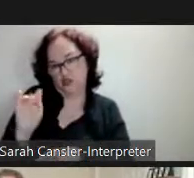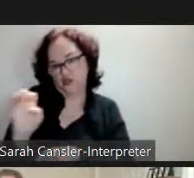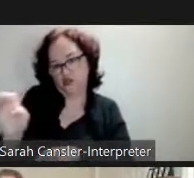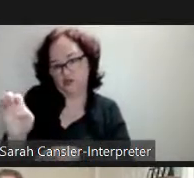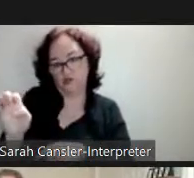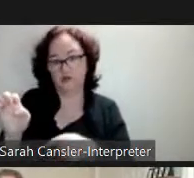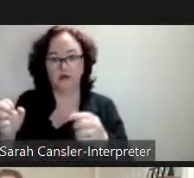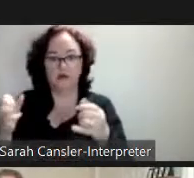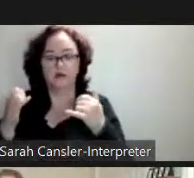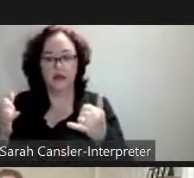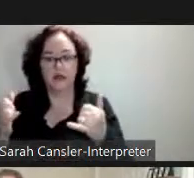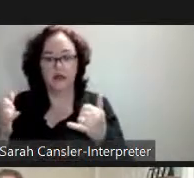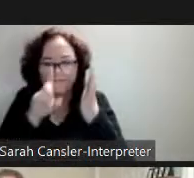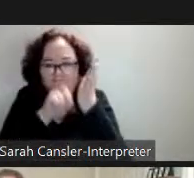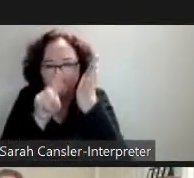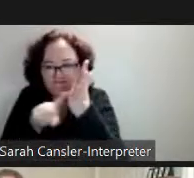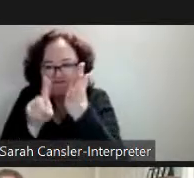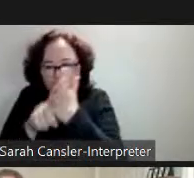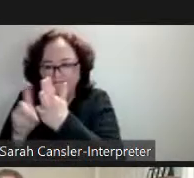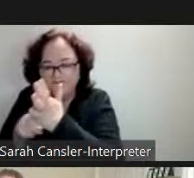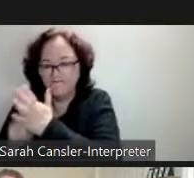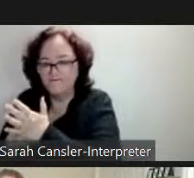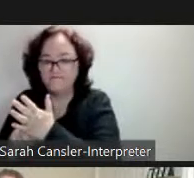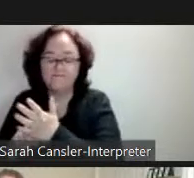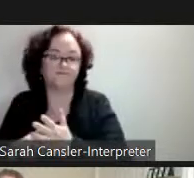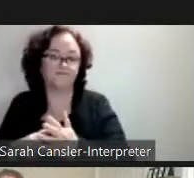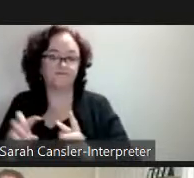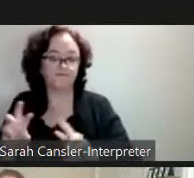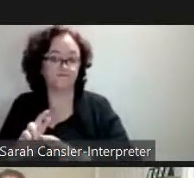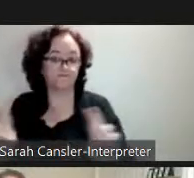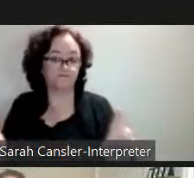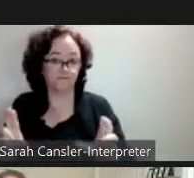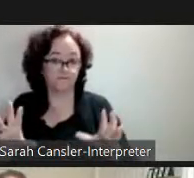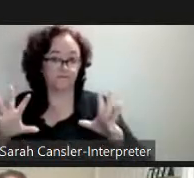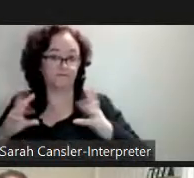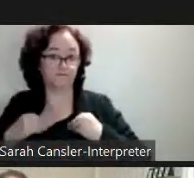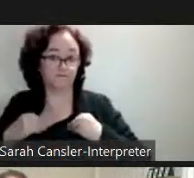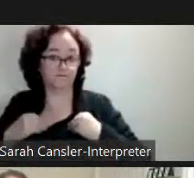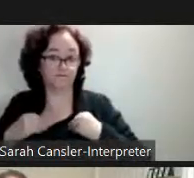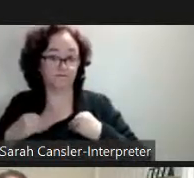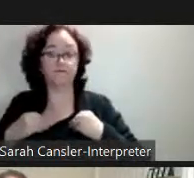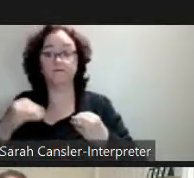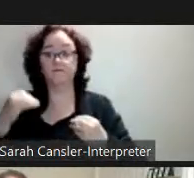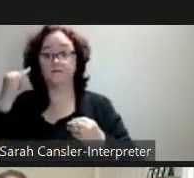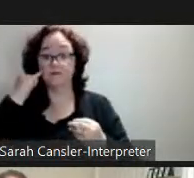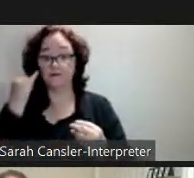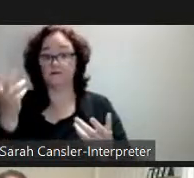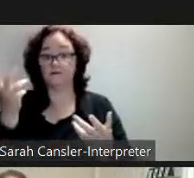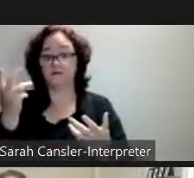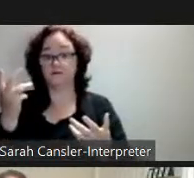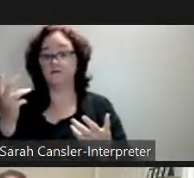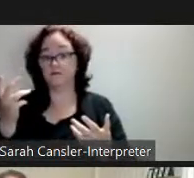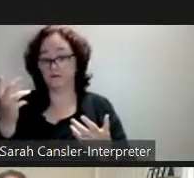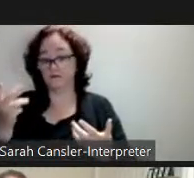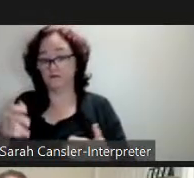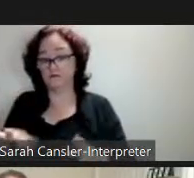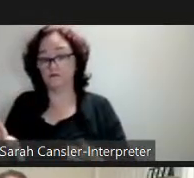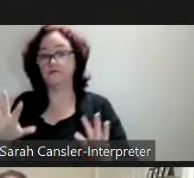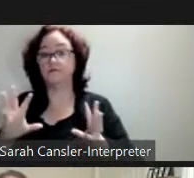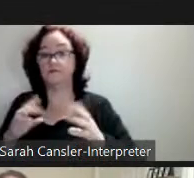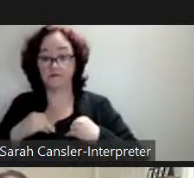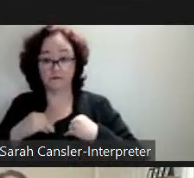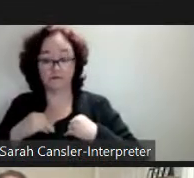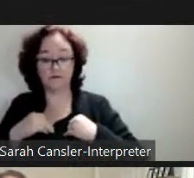of inspecting those and accepting those cars. And they've already been accepted and they're expected